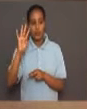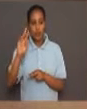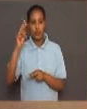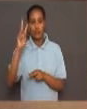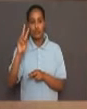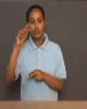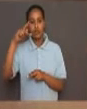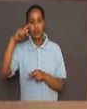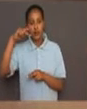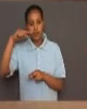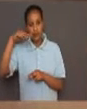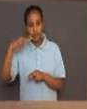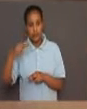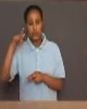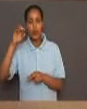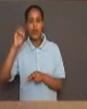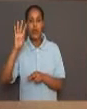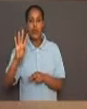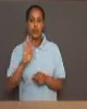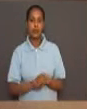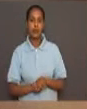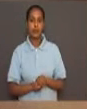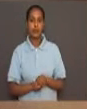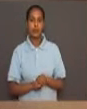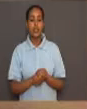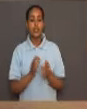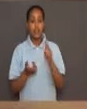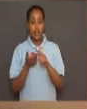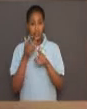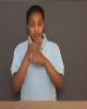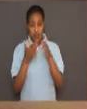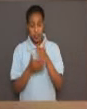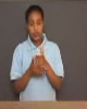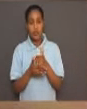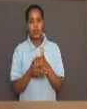monohydrogen phosphate. In the second step,